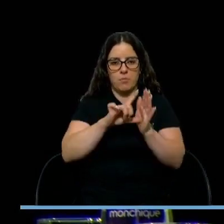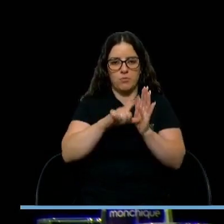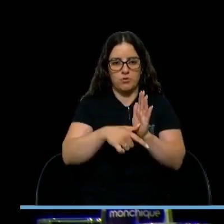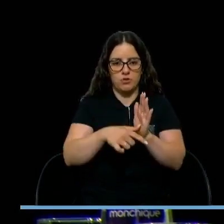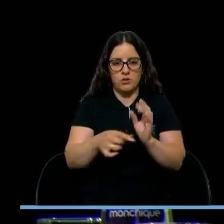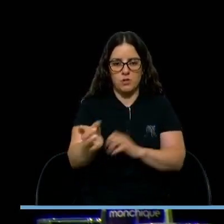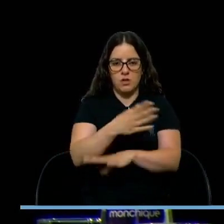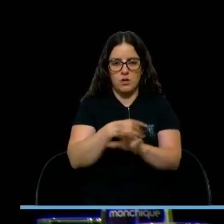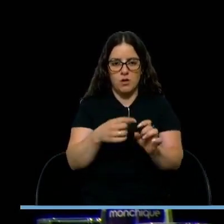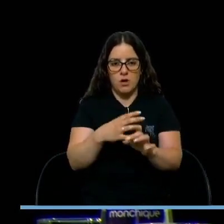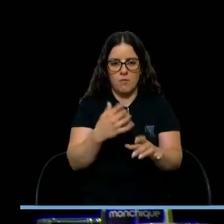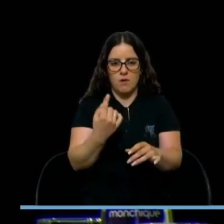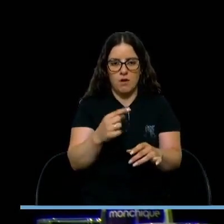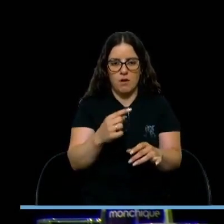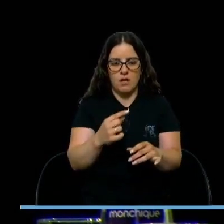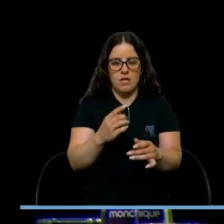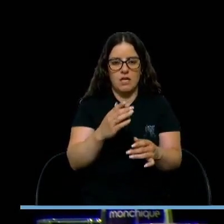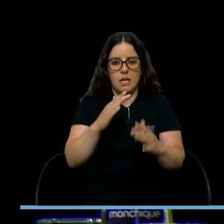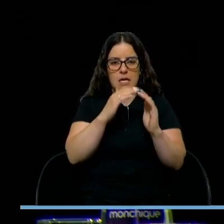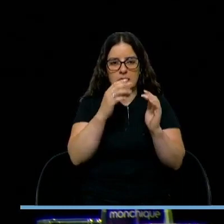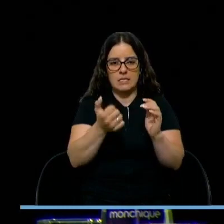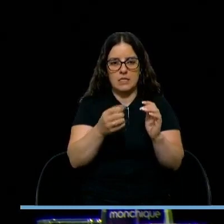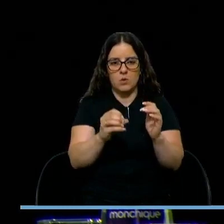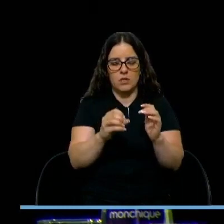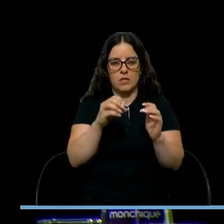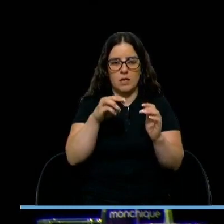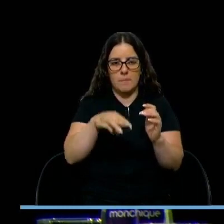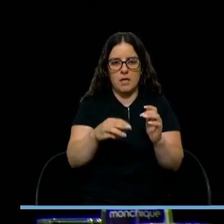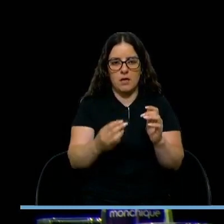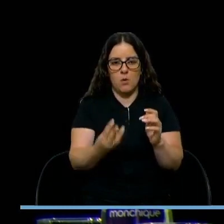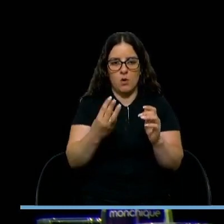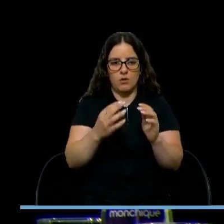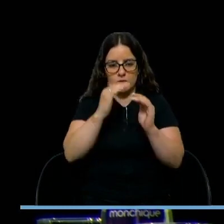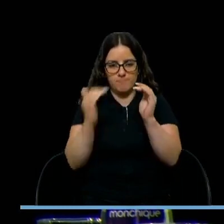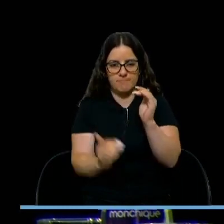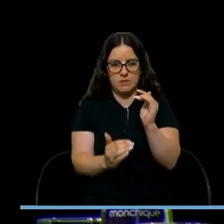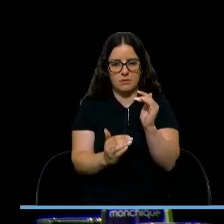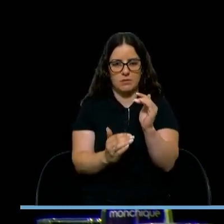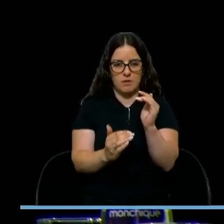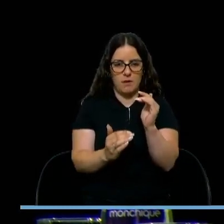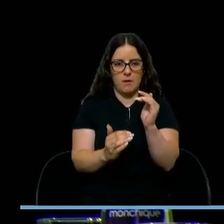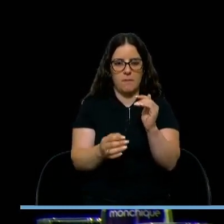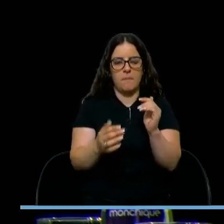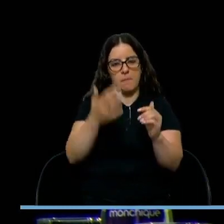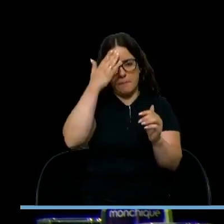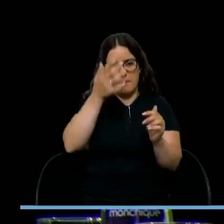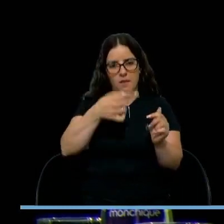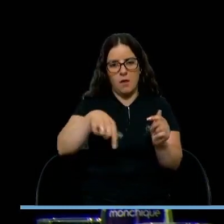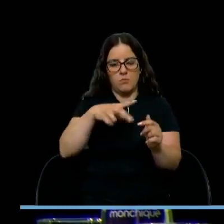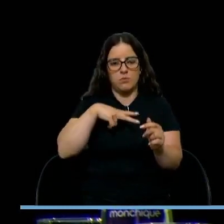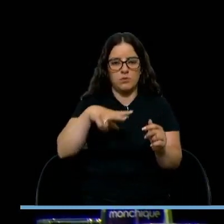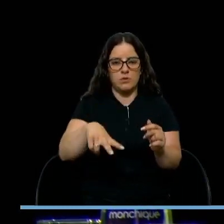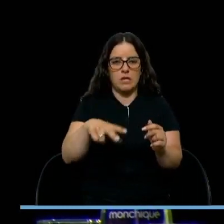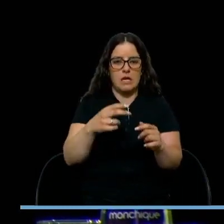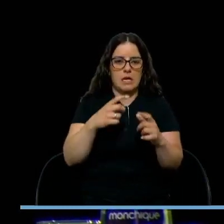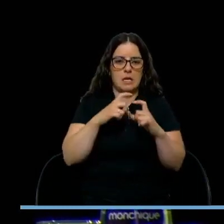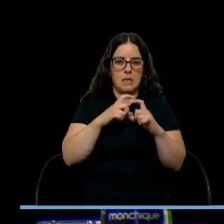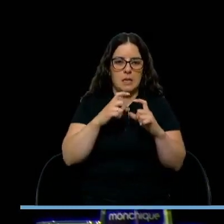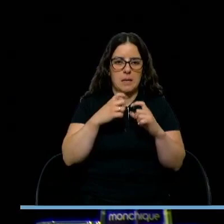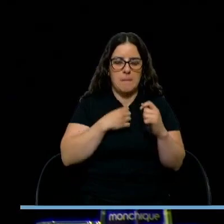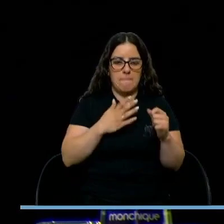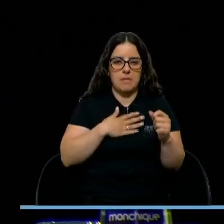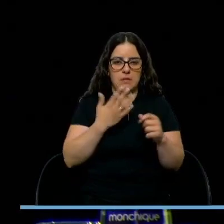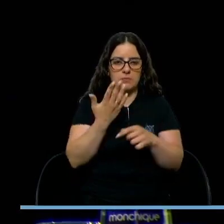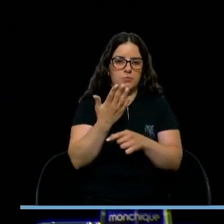it's one of the biggest projects in Europe, 50 MW. So I believe that in Portugal, companies